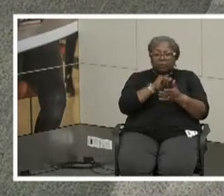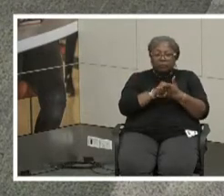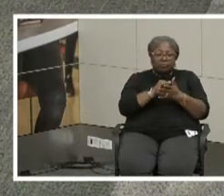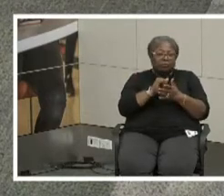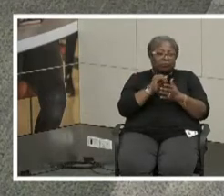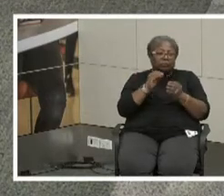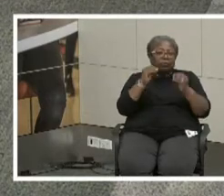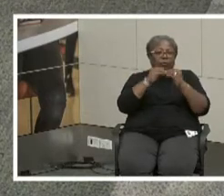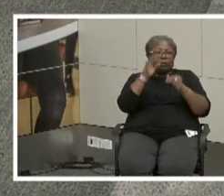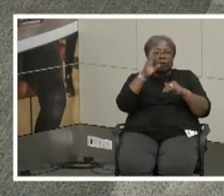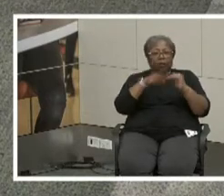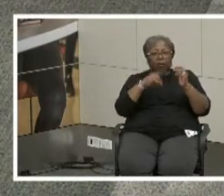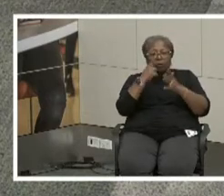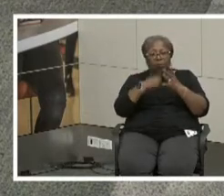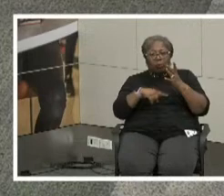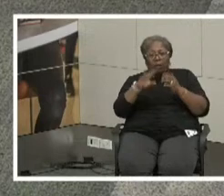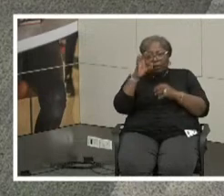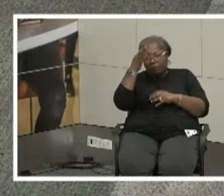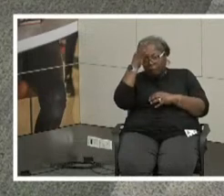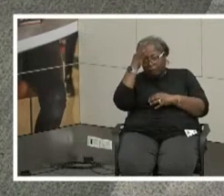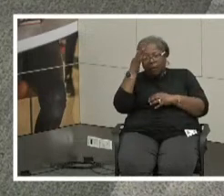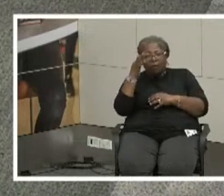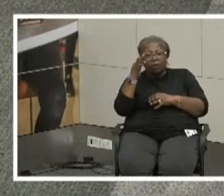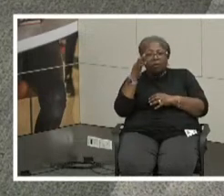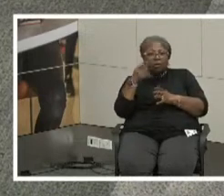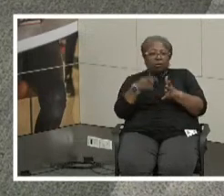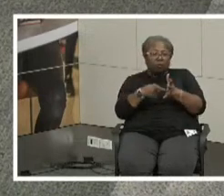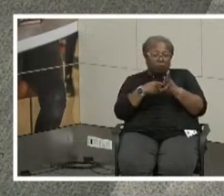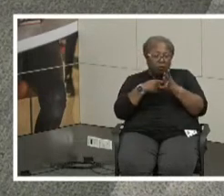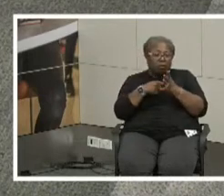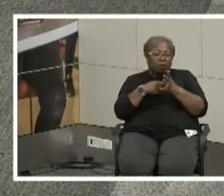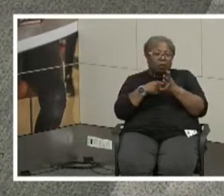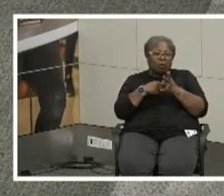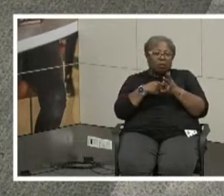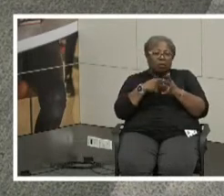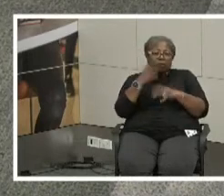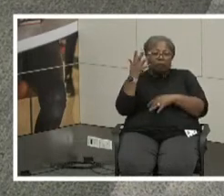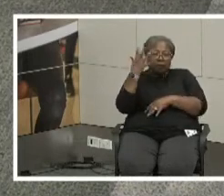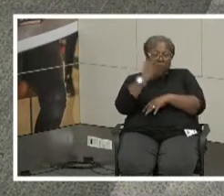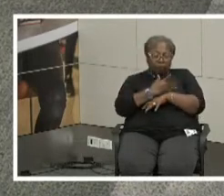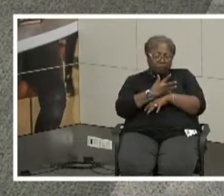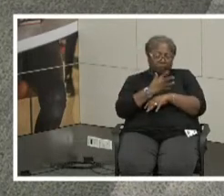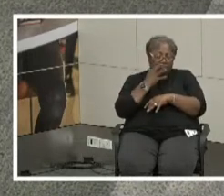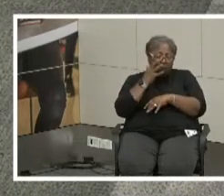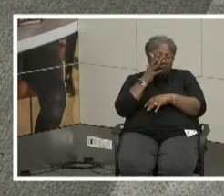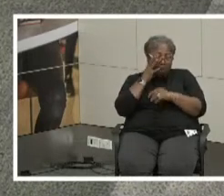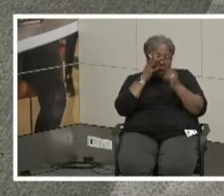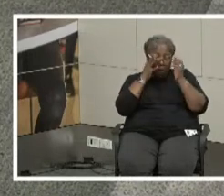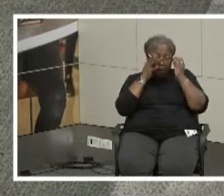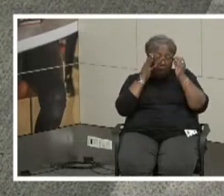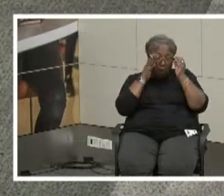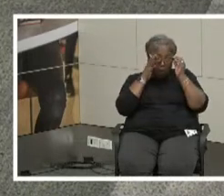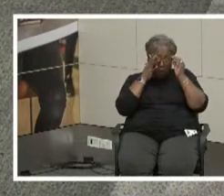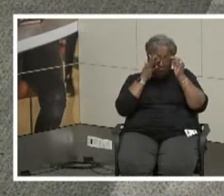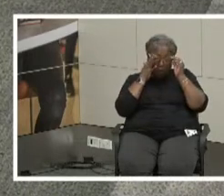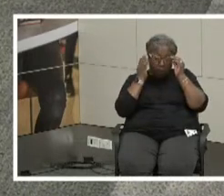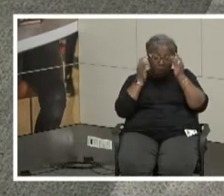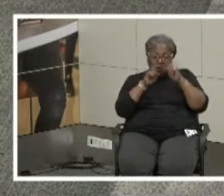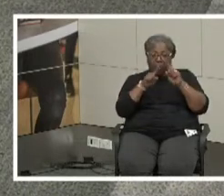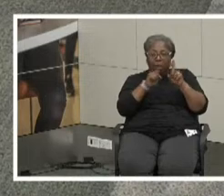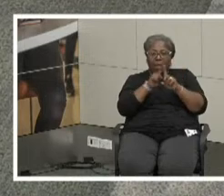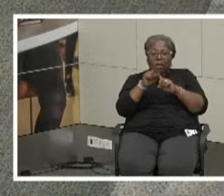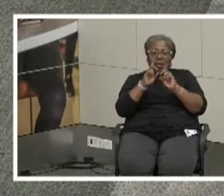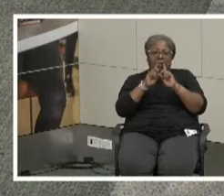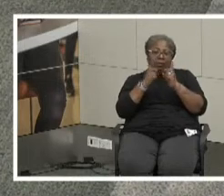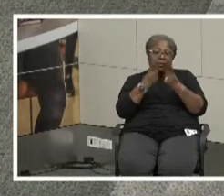beyond what the federal uh requirement is the federal requirement is five days but as a district we're